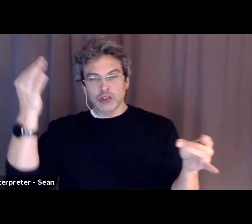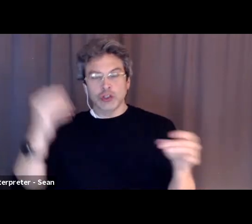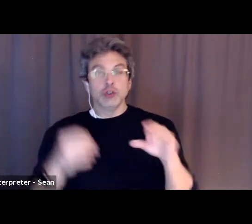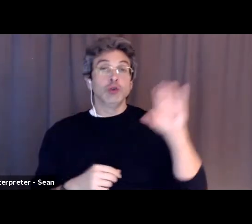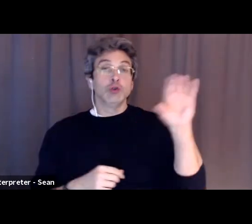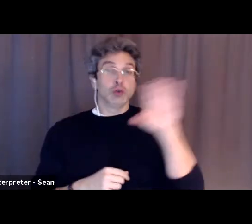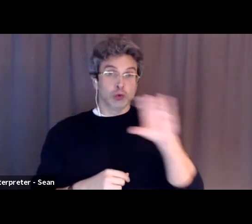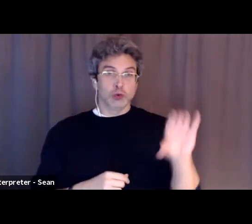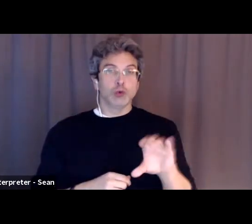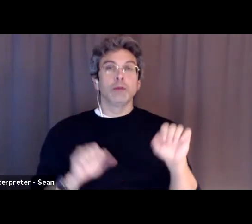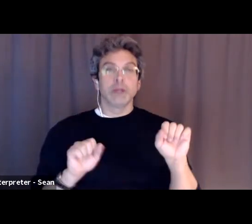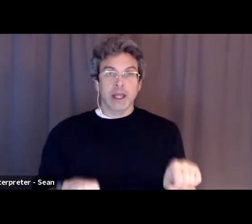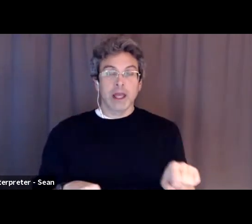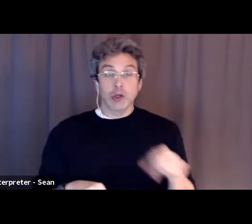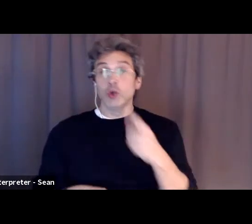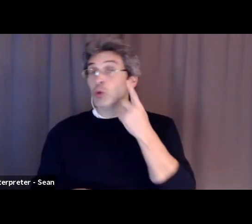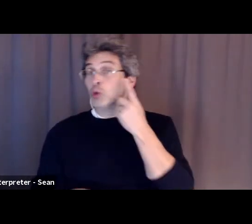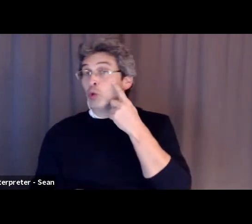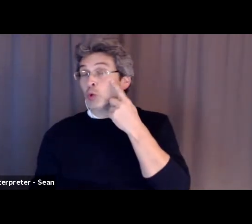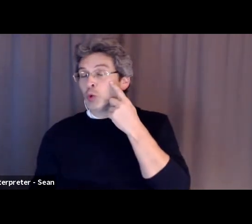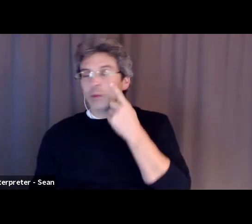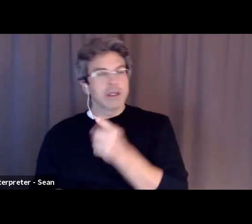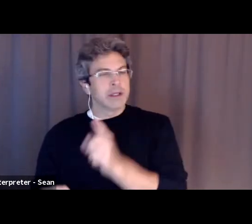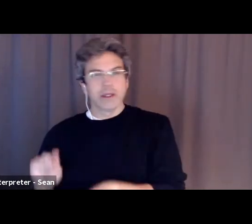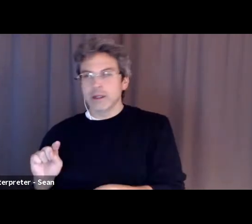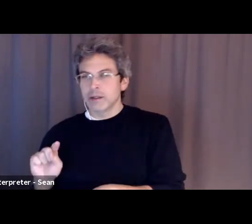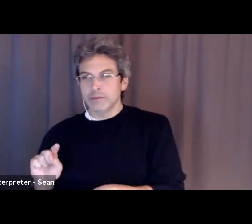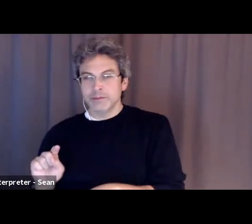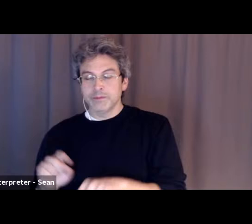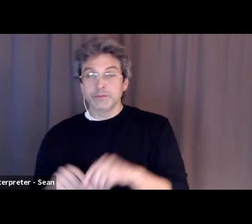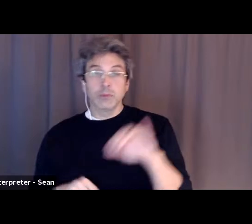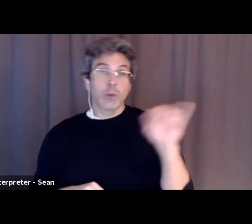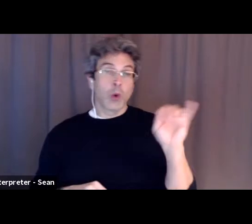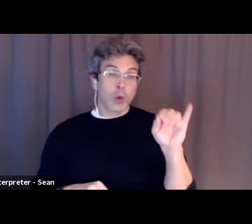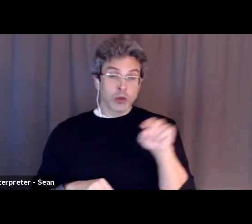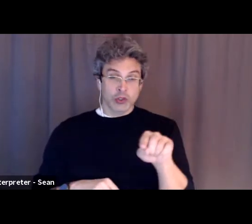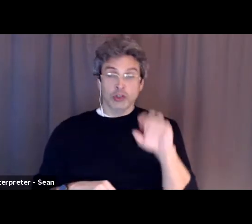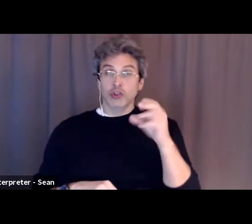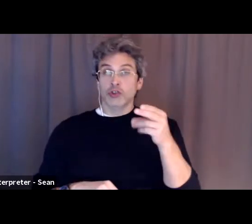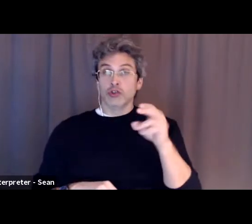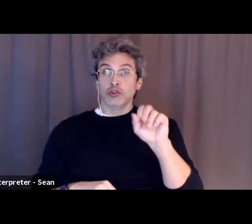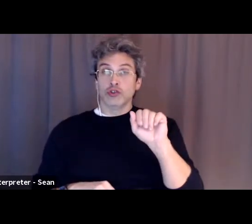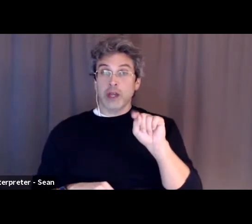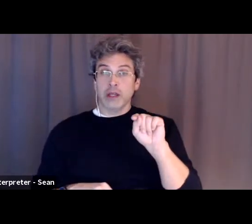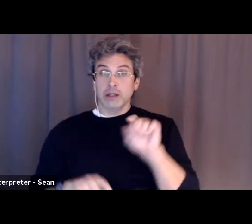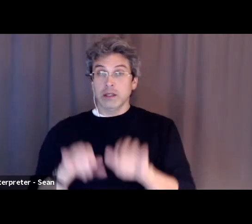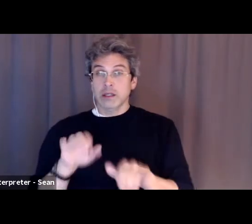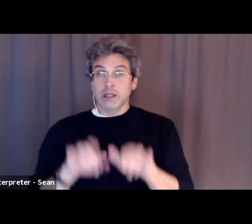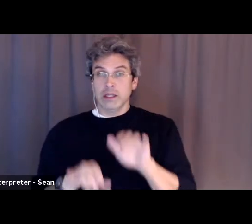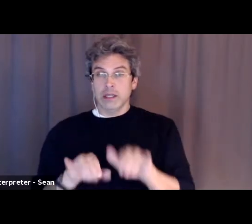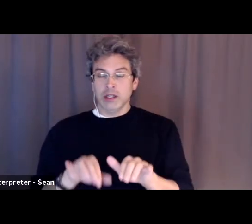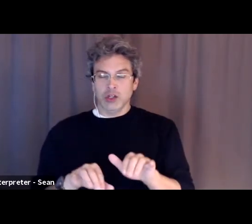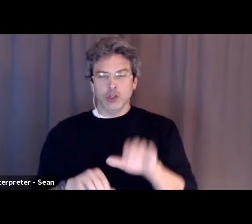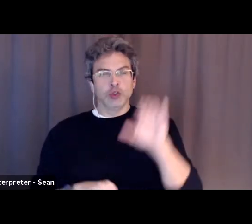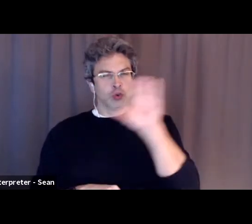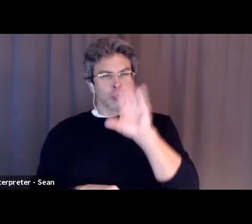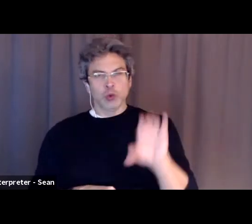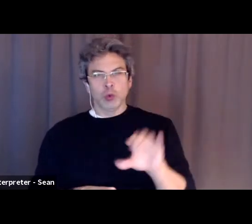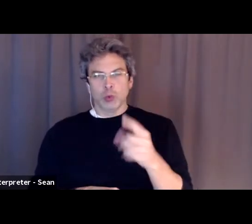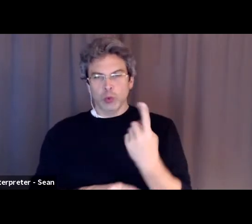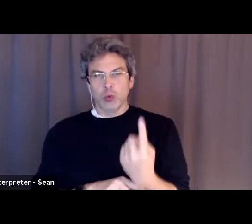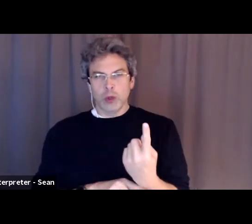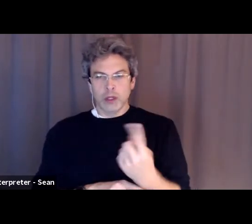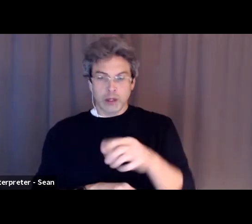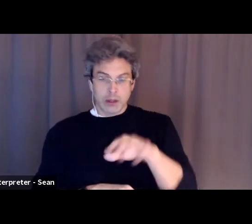on YouTube. You can also locate the chat function, but only on Zoom, in the bottom menu bar.